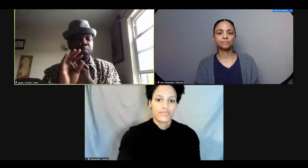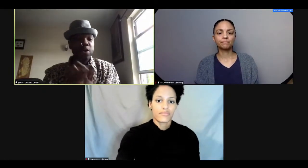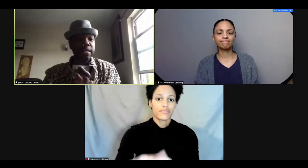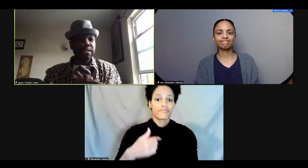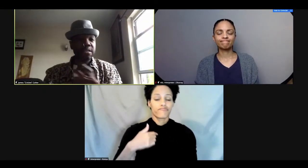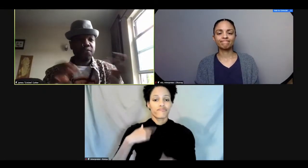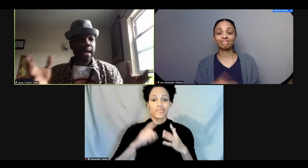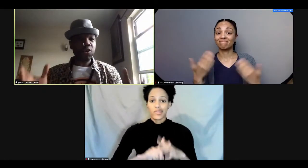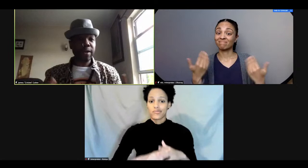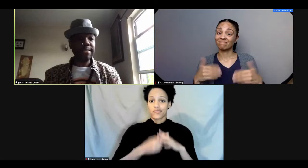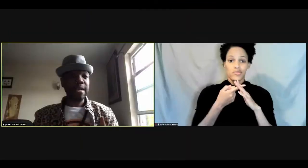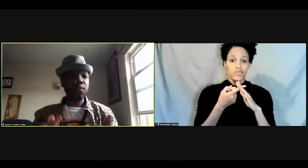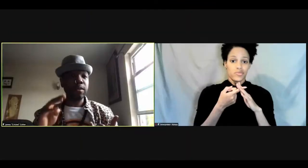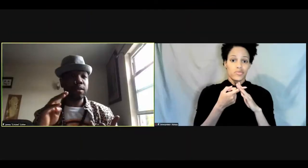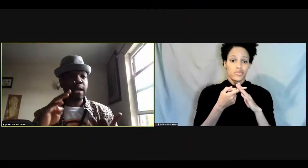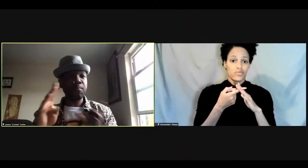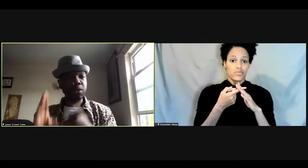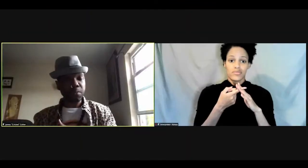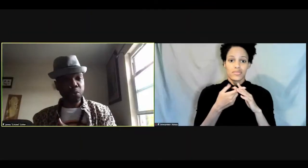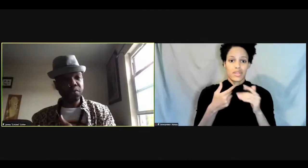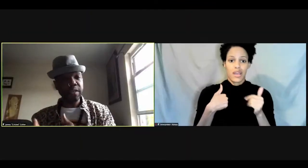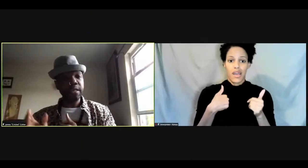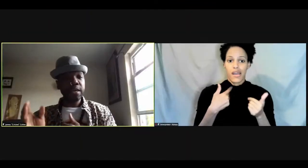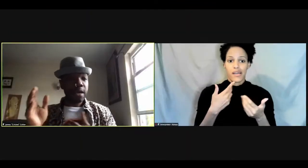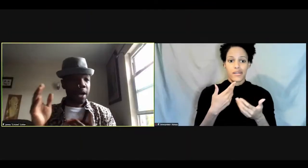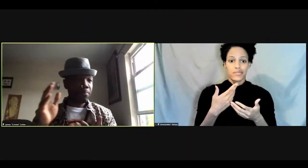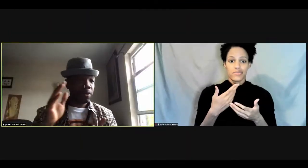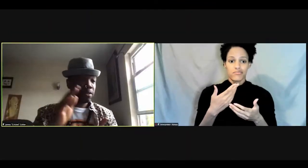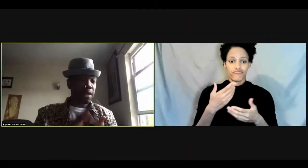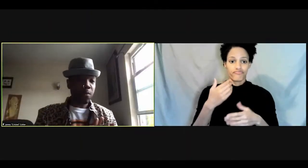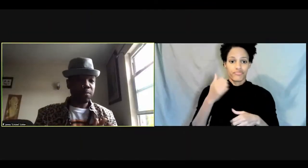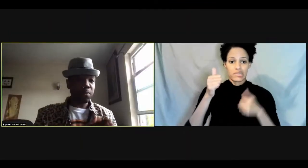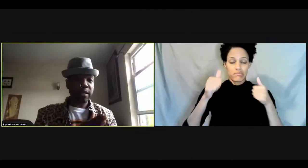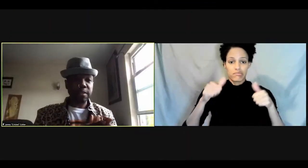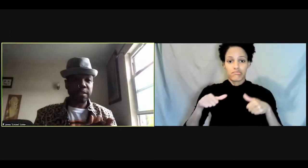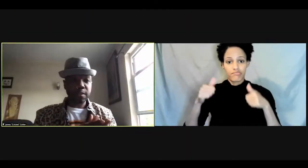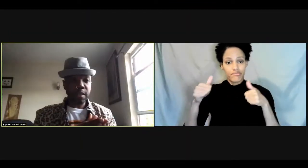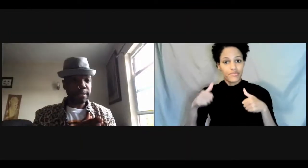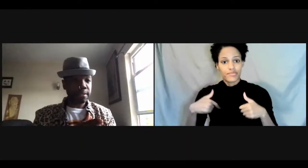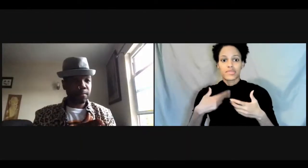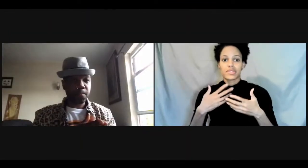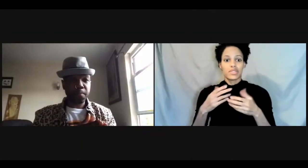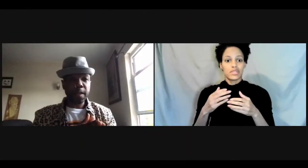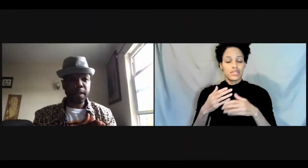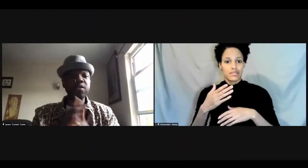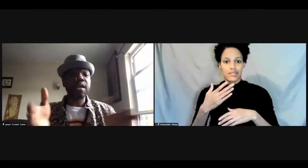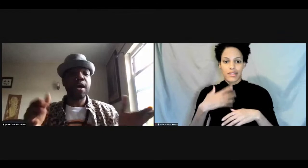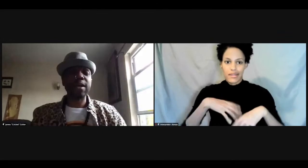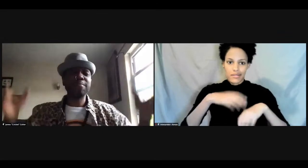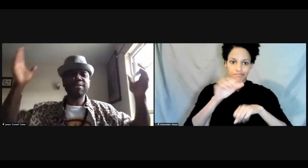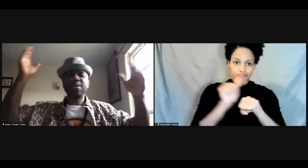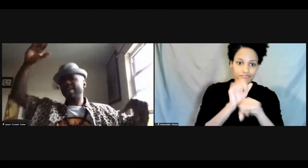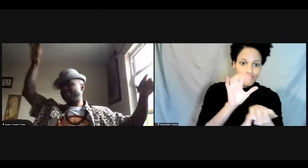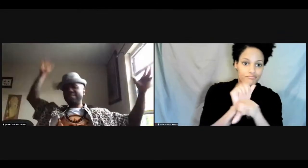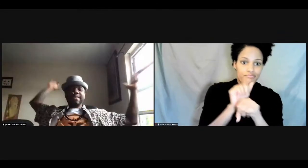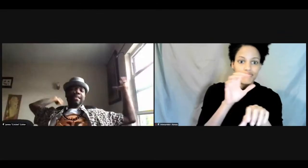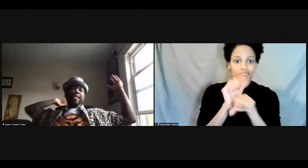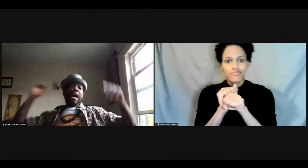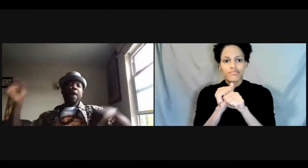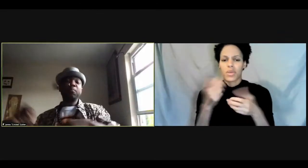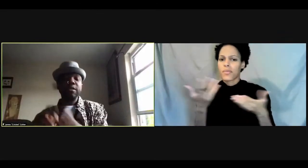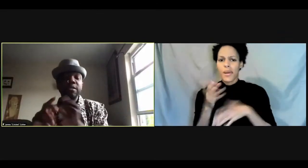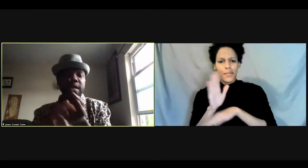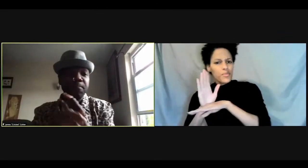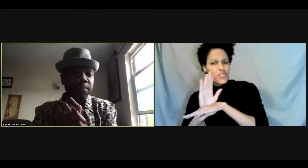booking stuff like crazy. I booked a movie. I was booking. What movie, Cricket? Okay, I'm sorry. I